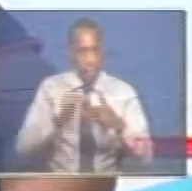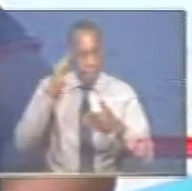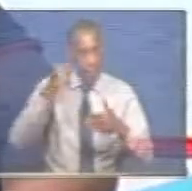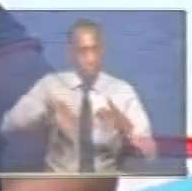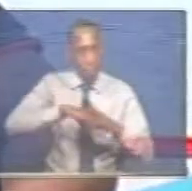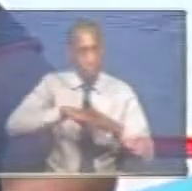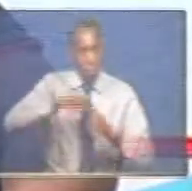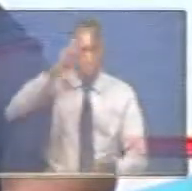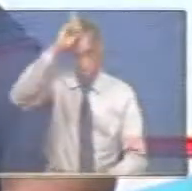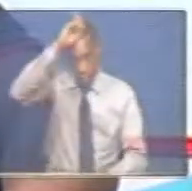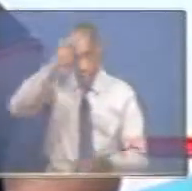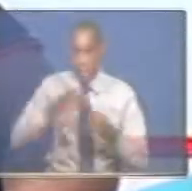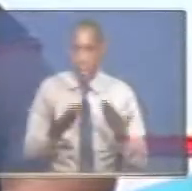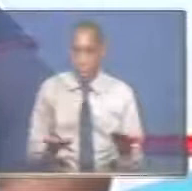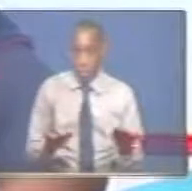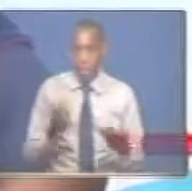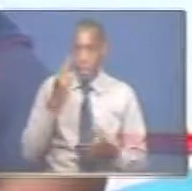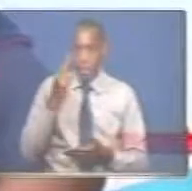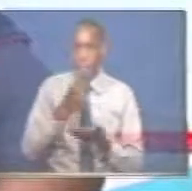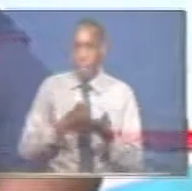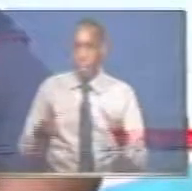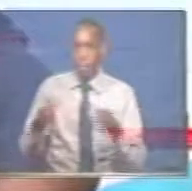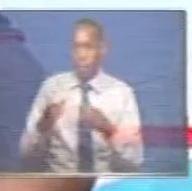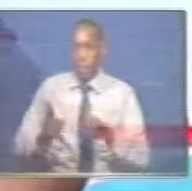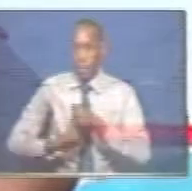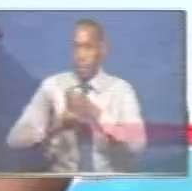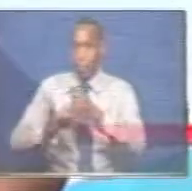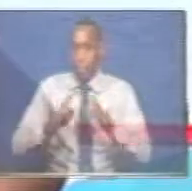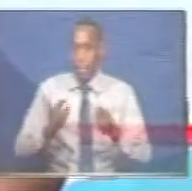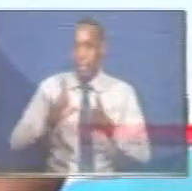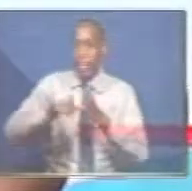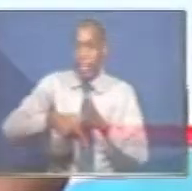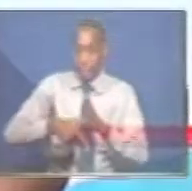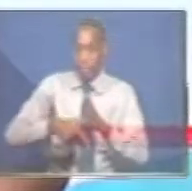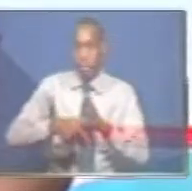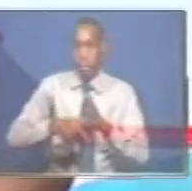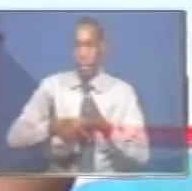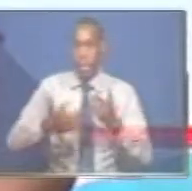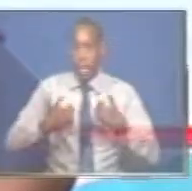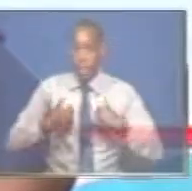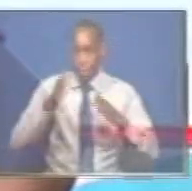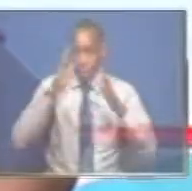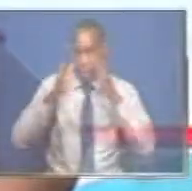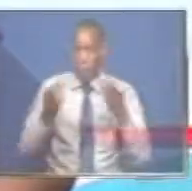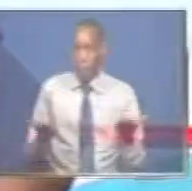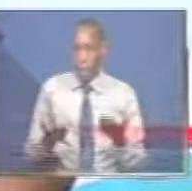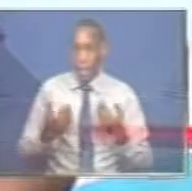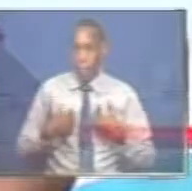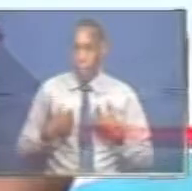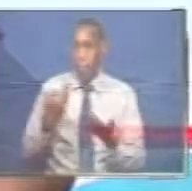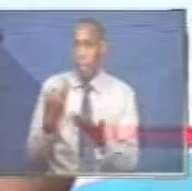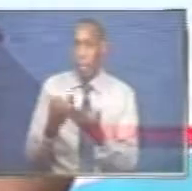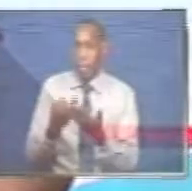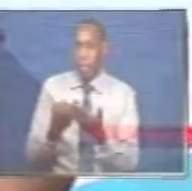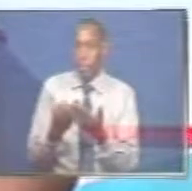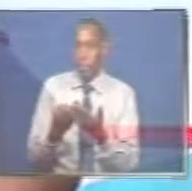the grassroots. I've seen some companies promoting that. But after that, they need to have initiatives whereby they need to get the fans in